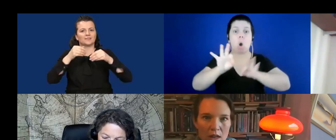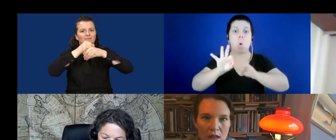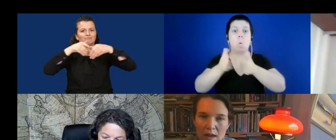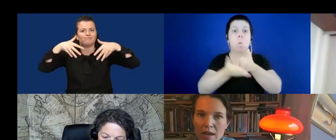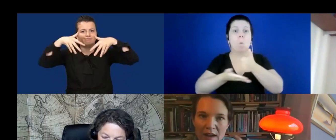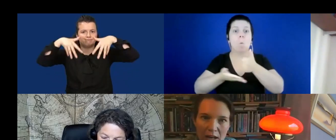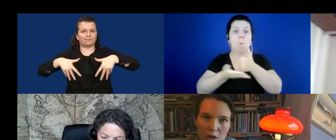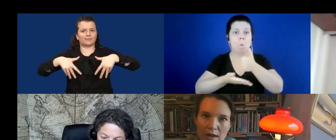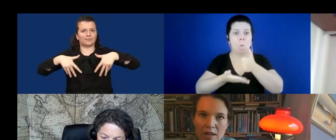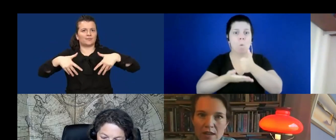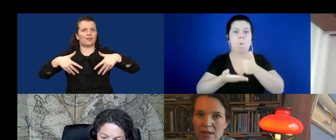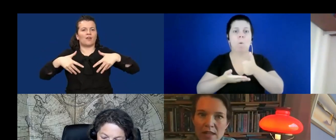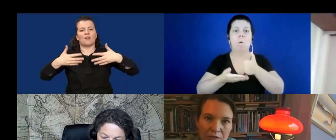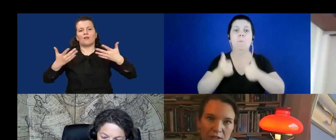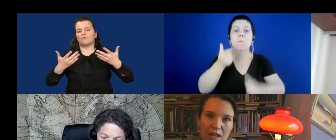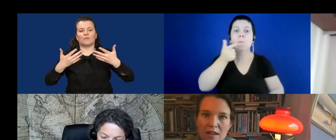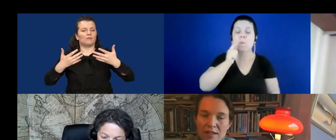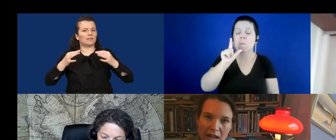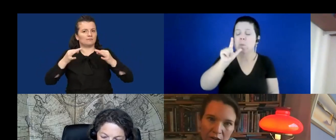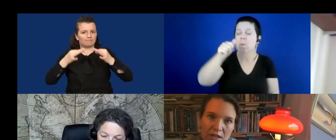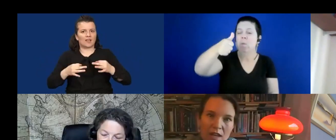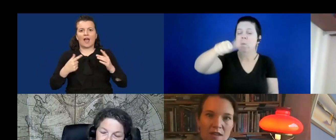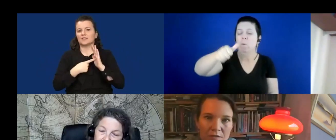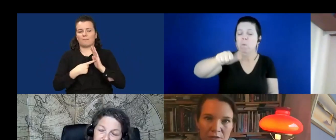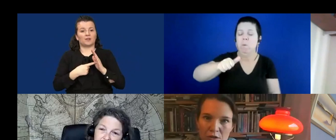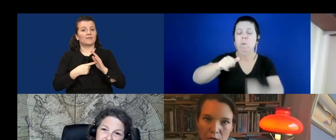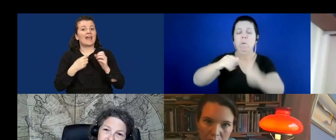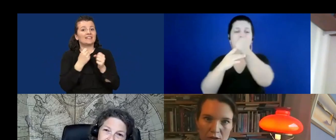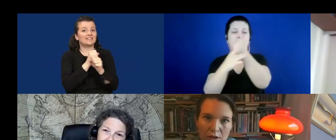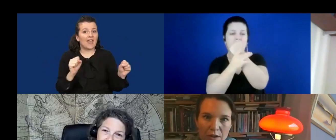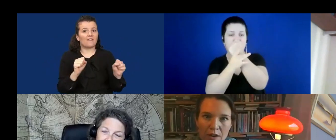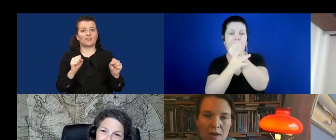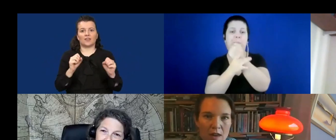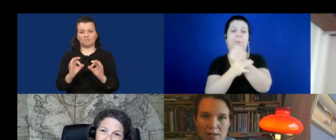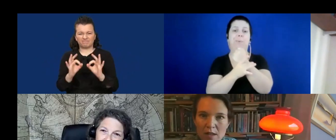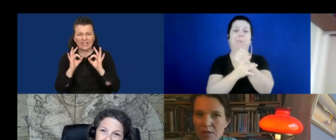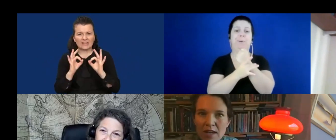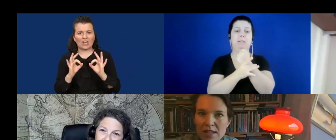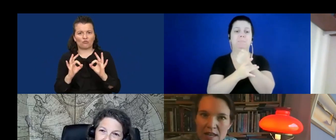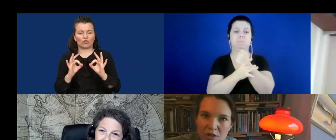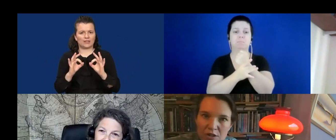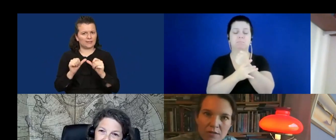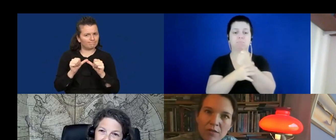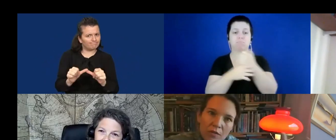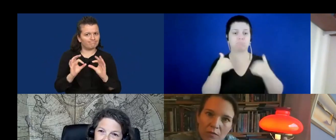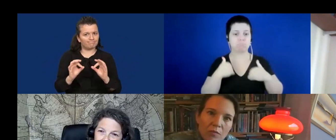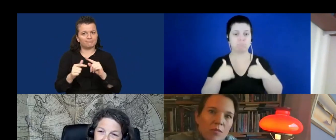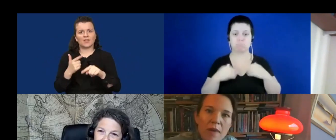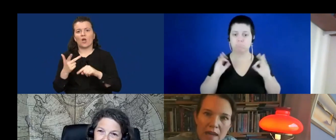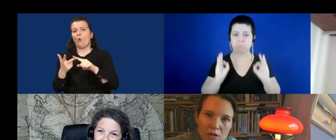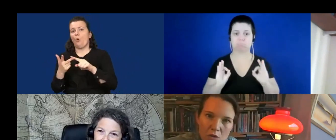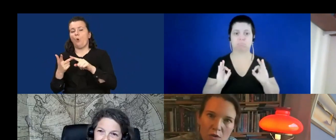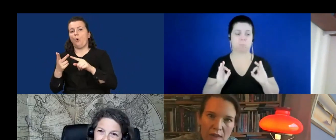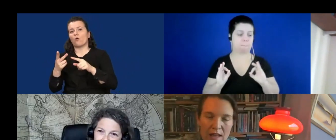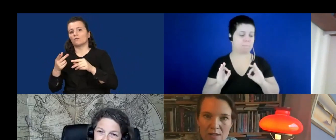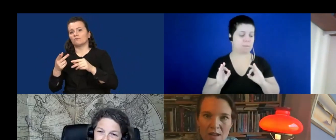for evaluating safety, integrity, infrastructure for subsidization,